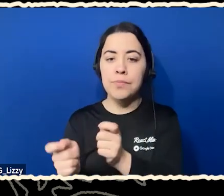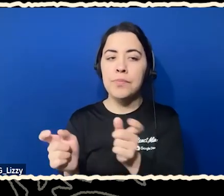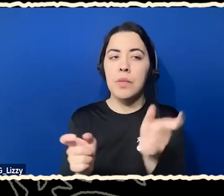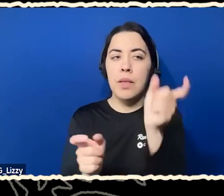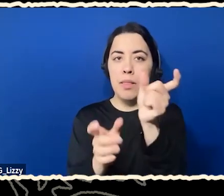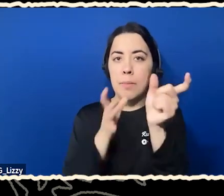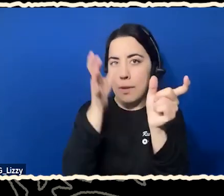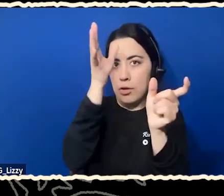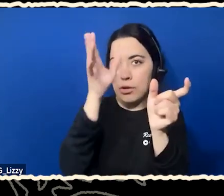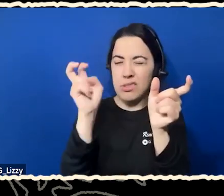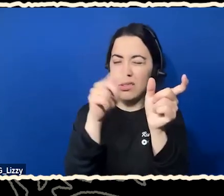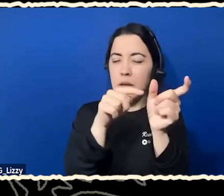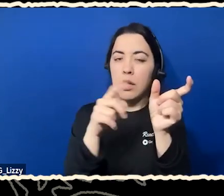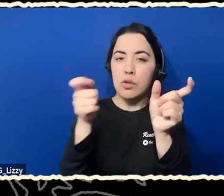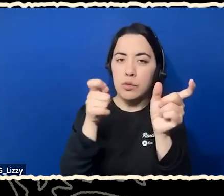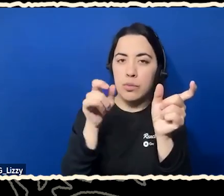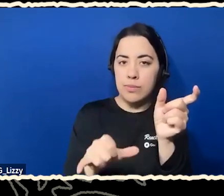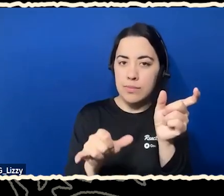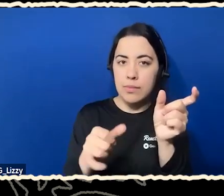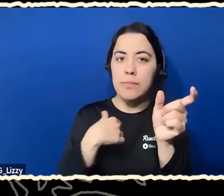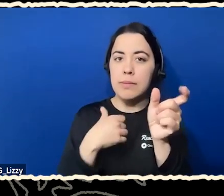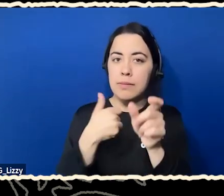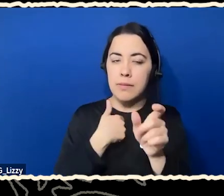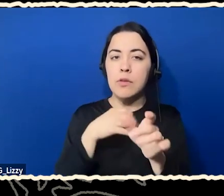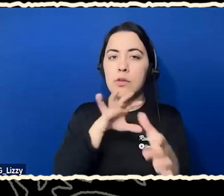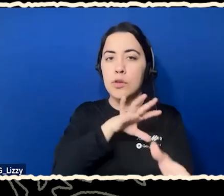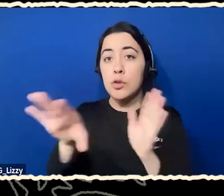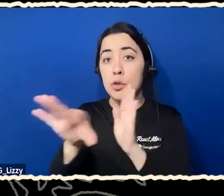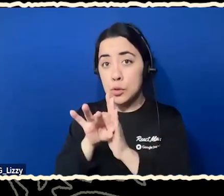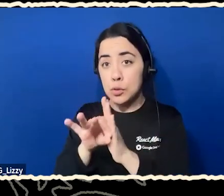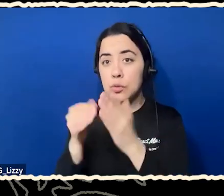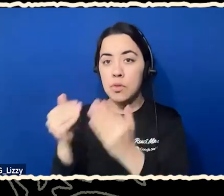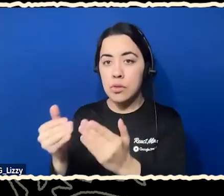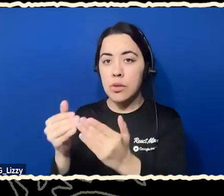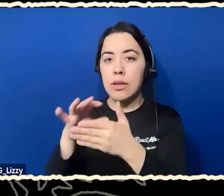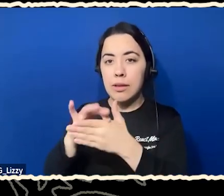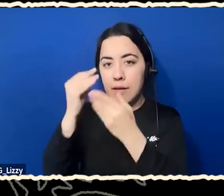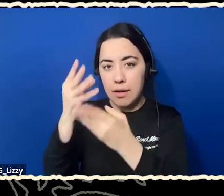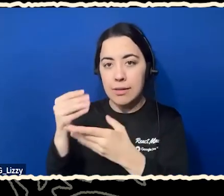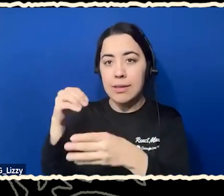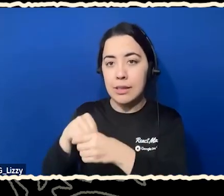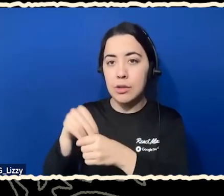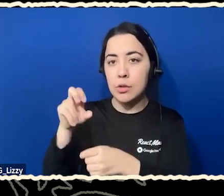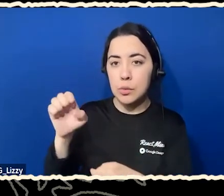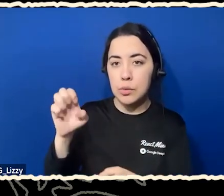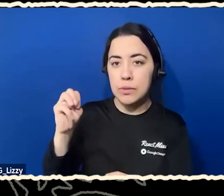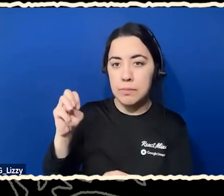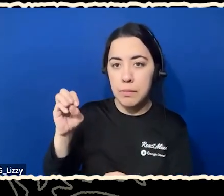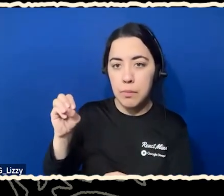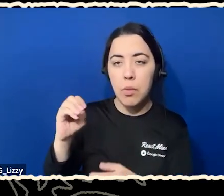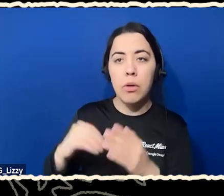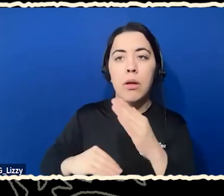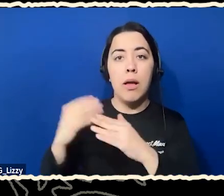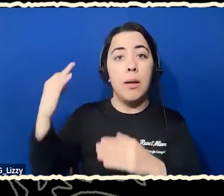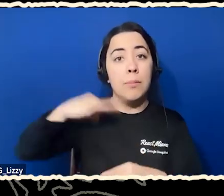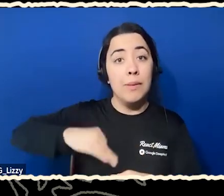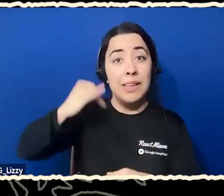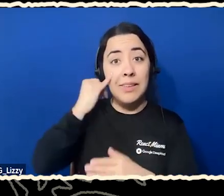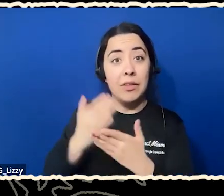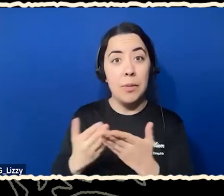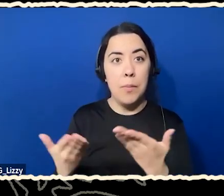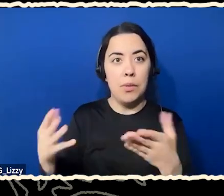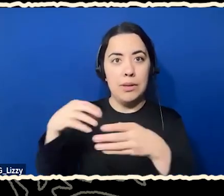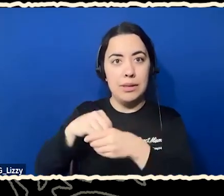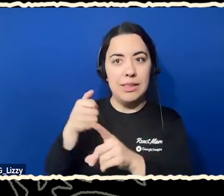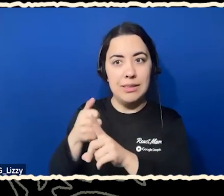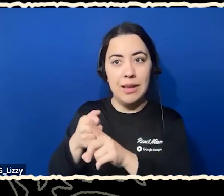I can choose to wrap some content in use memo and optimize that, even if the component itself